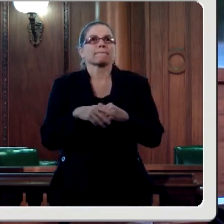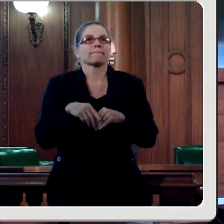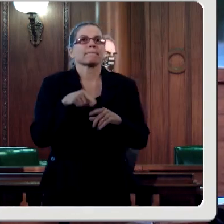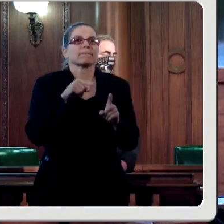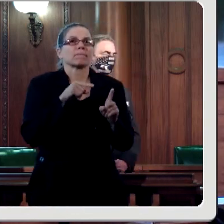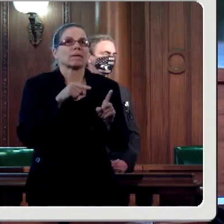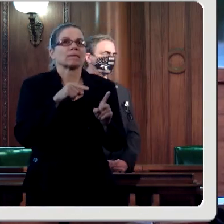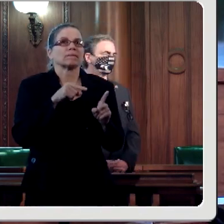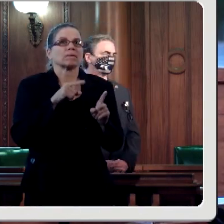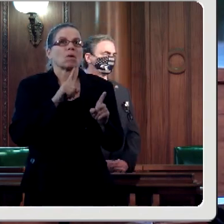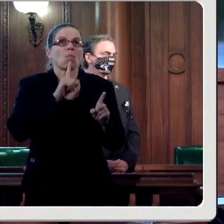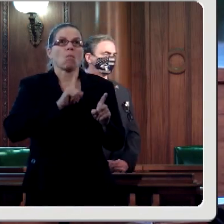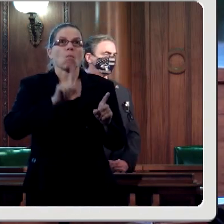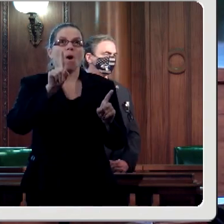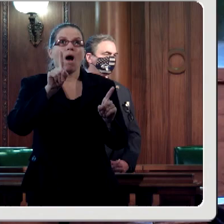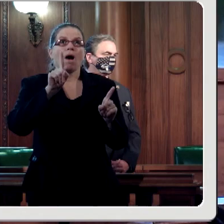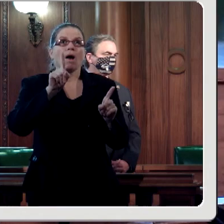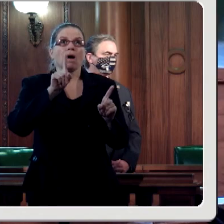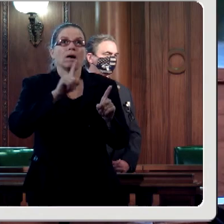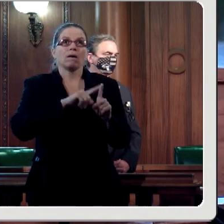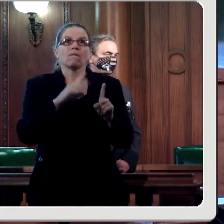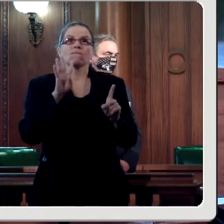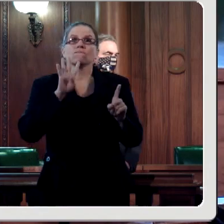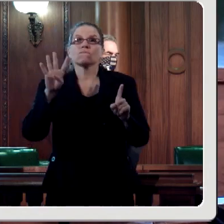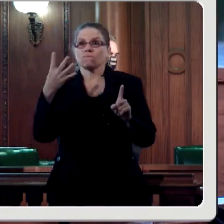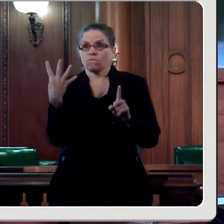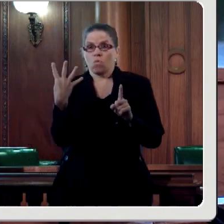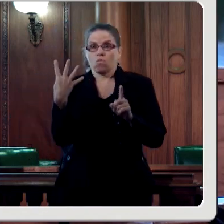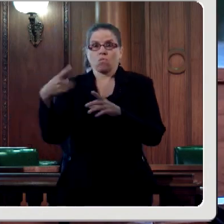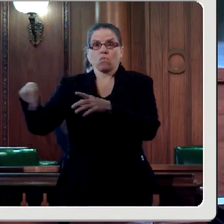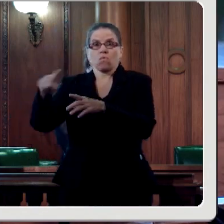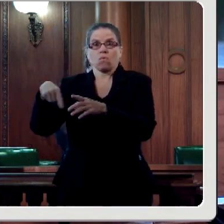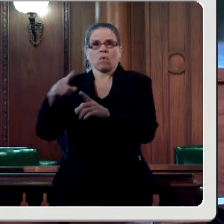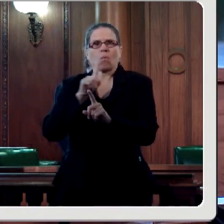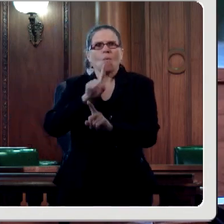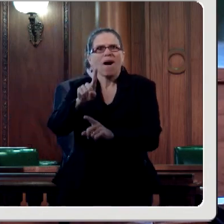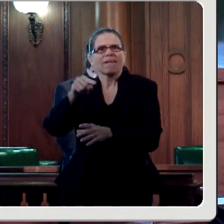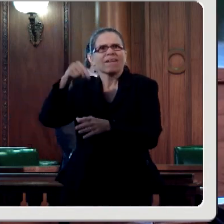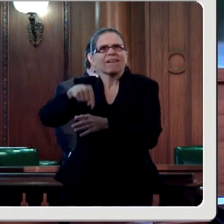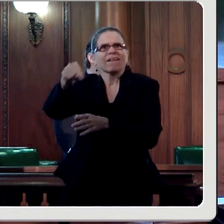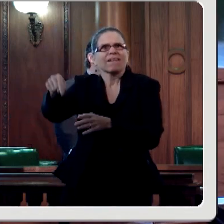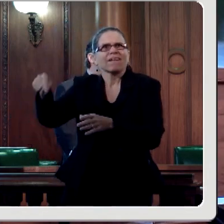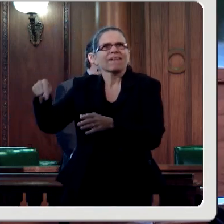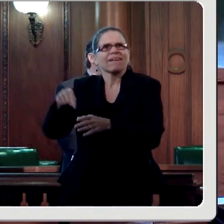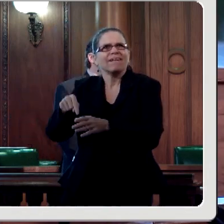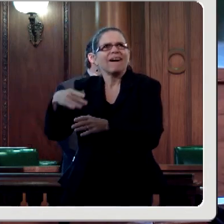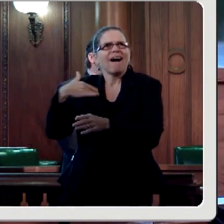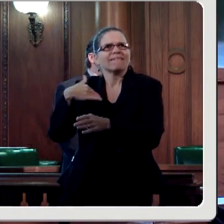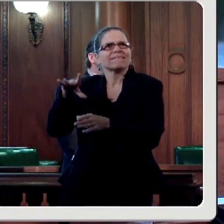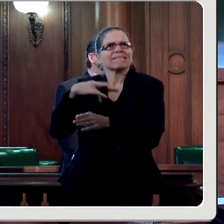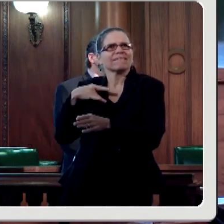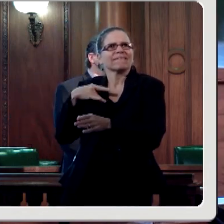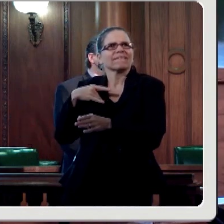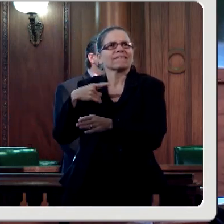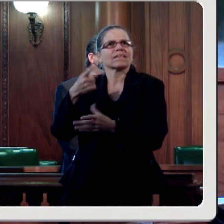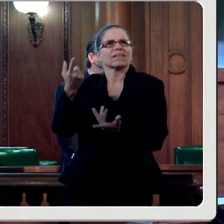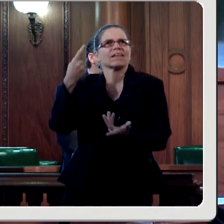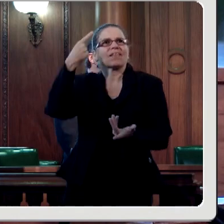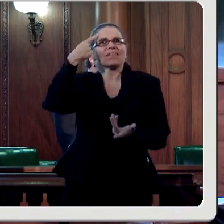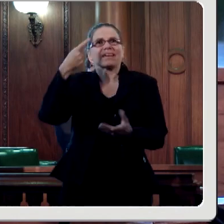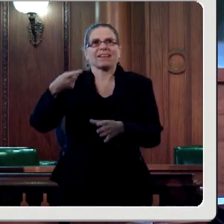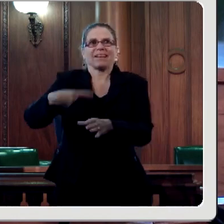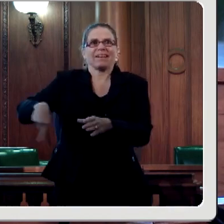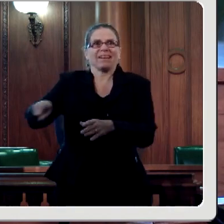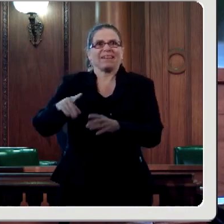2 9-year-olds. So those of us who believe that COVID-19 is not affecting